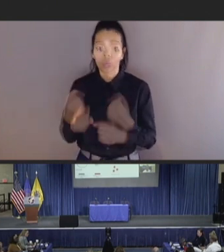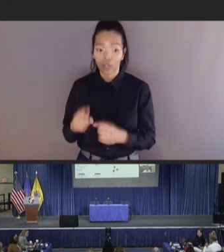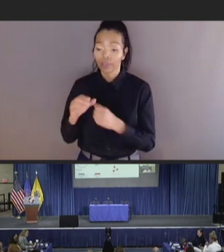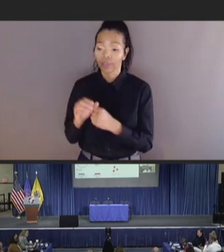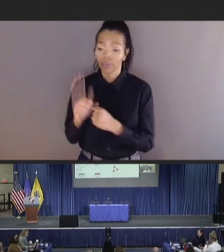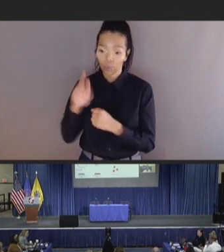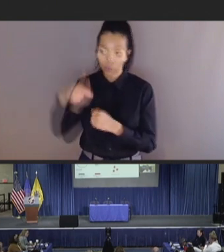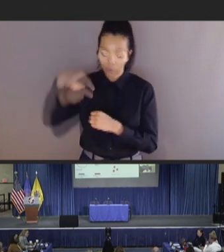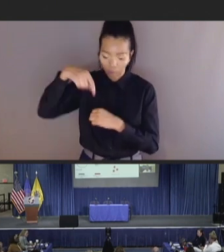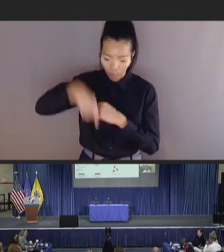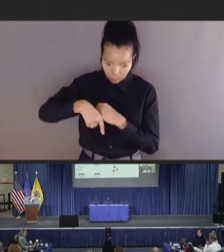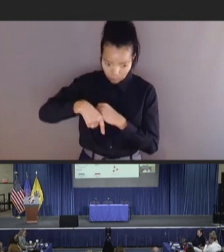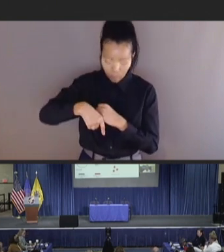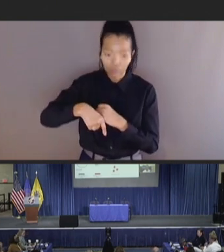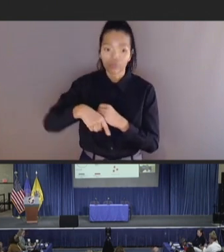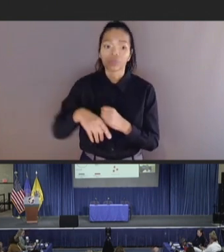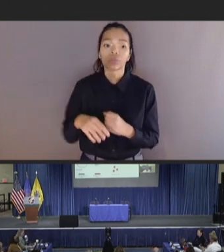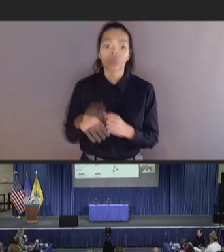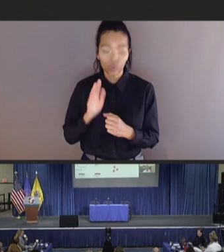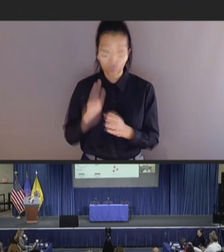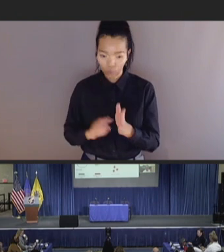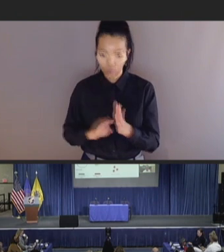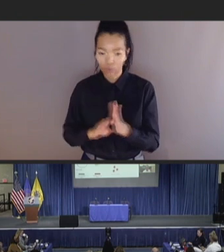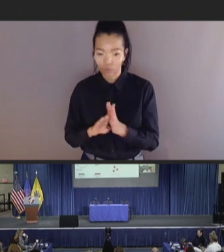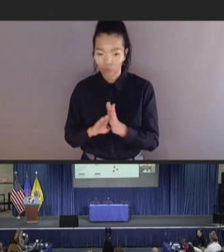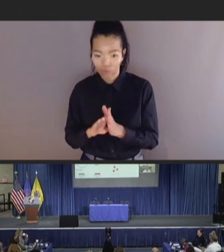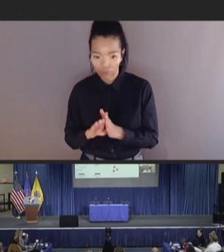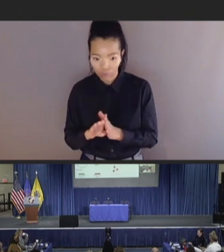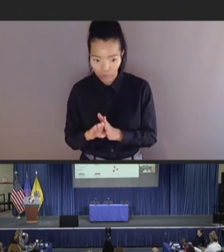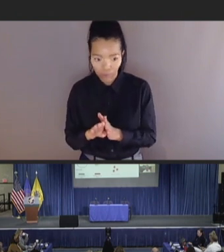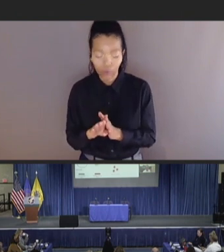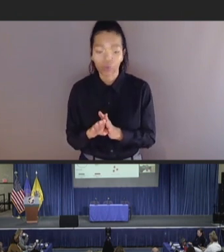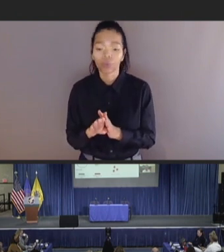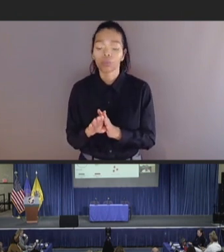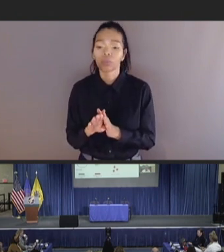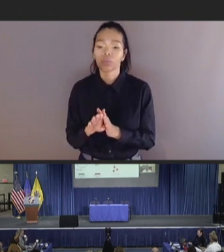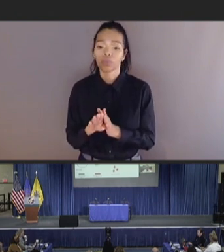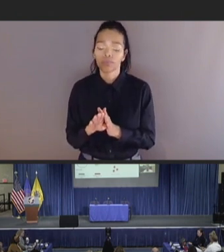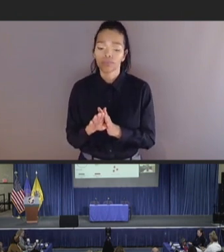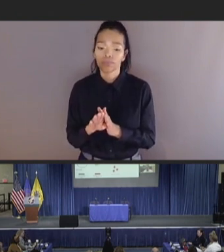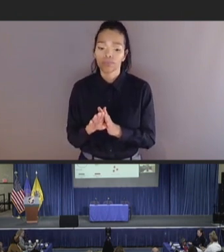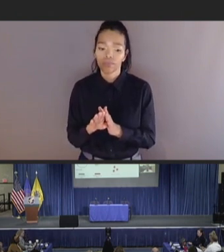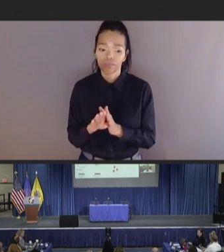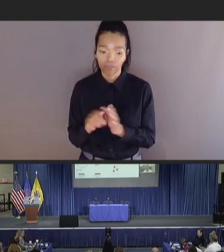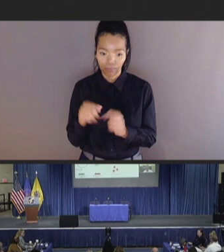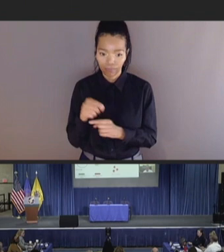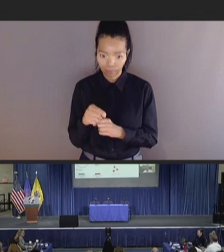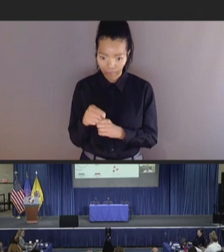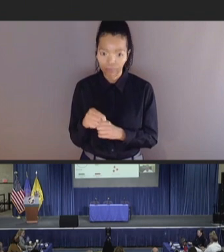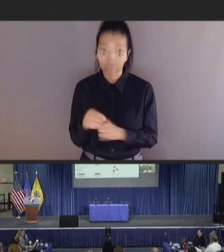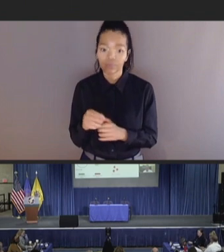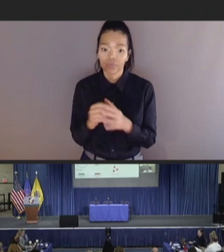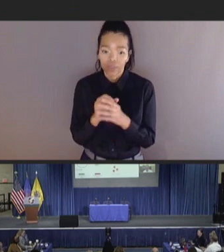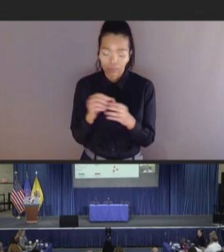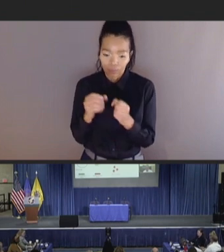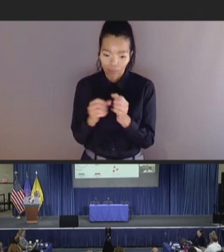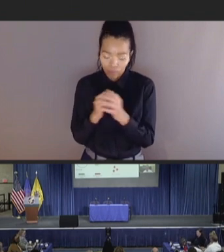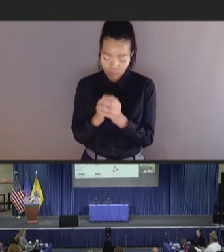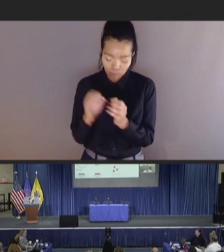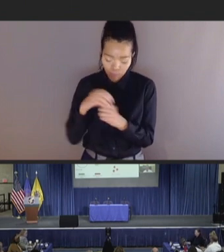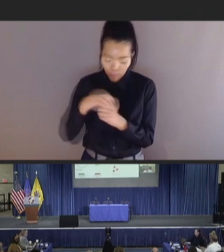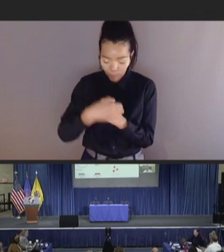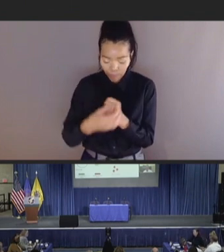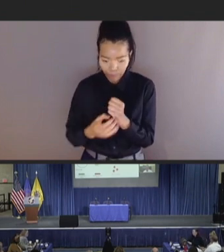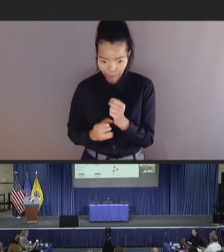the lymph node, and inside that organ will form these small entities that are called germinal centers. And here is